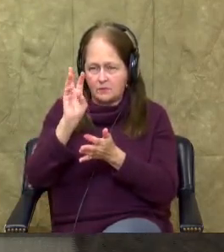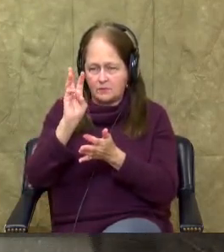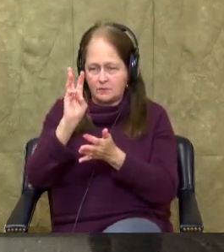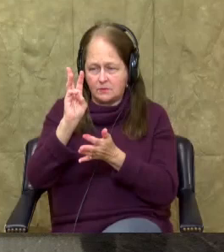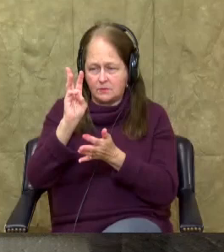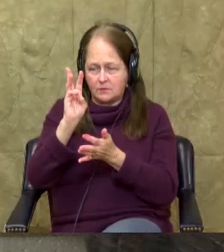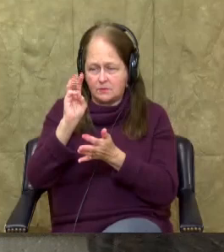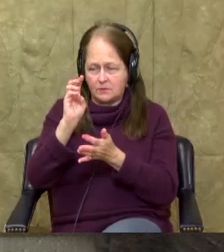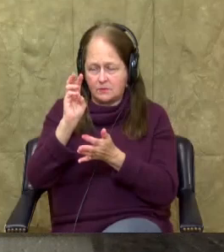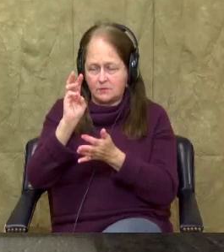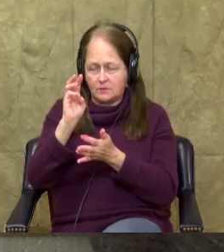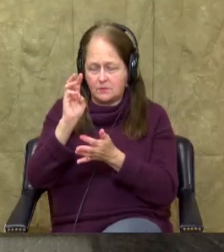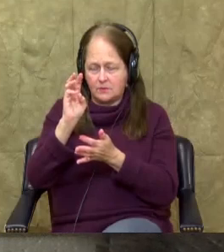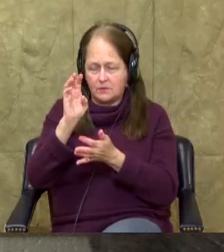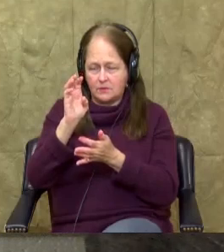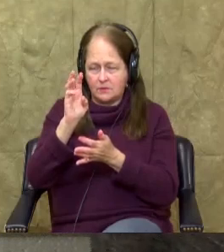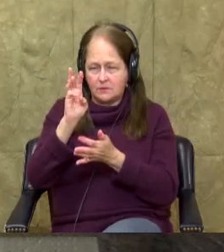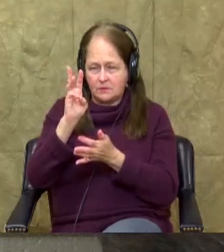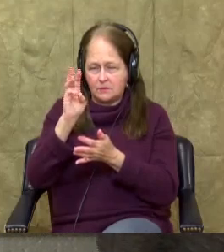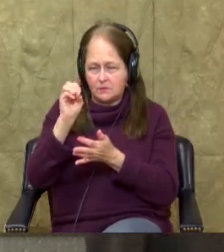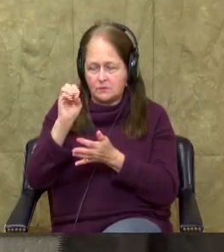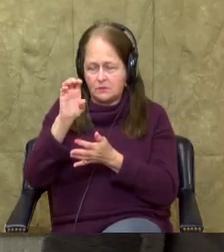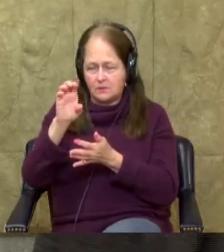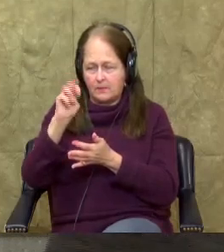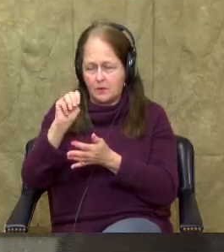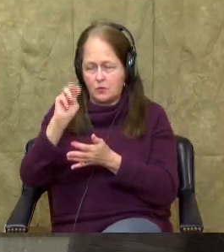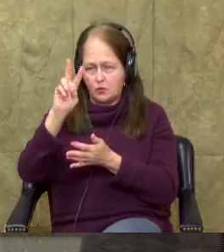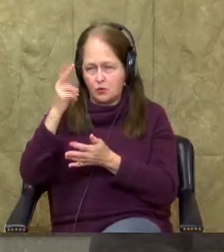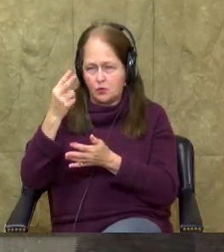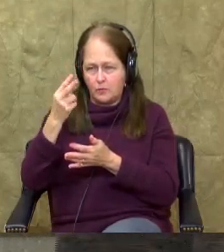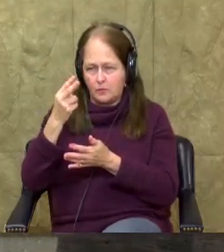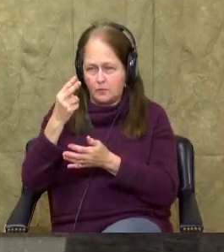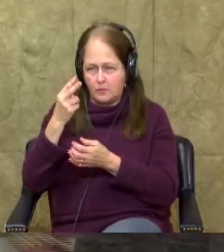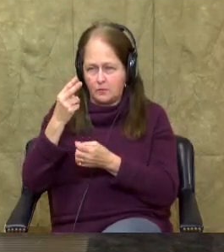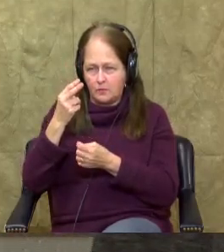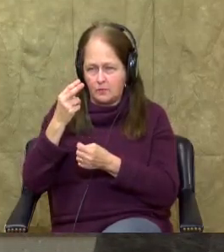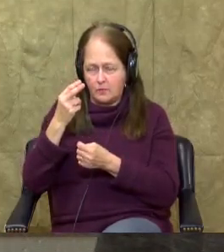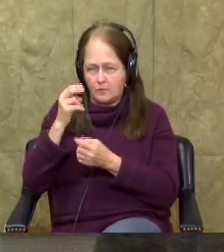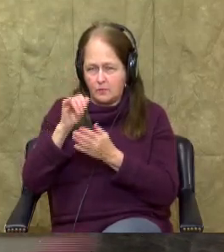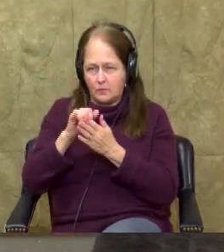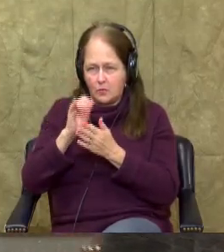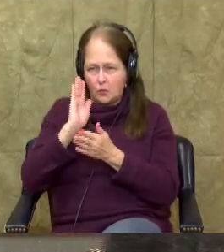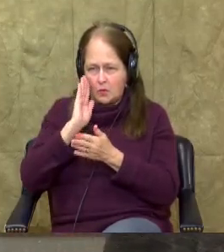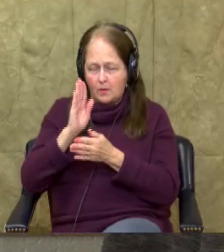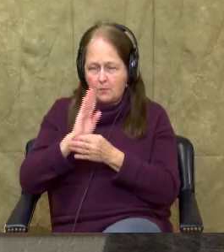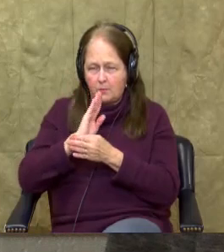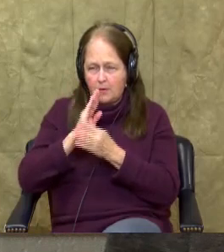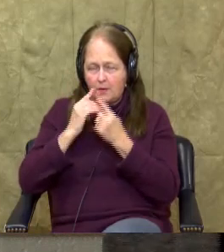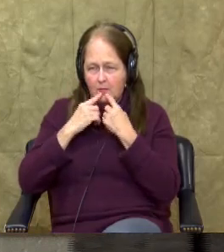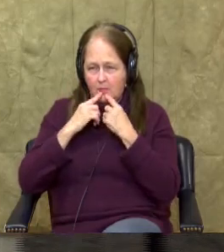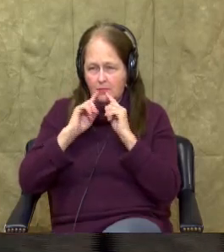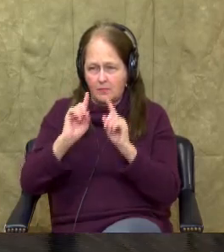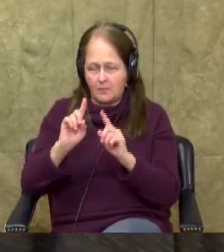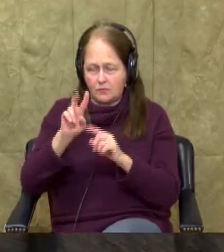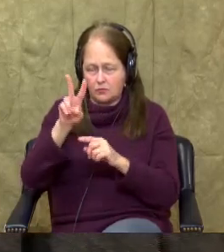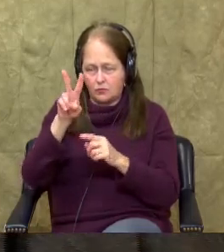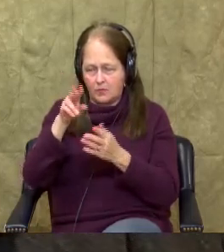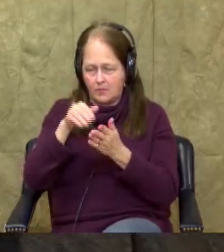2,560 centimeters cubed. So that would be the answer,